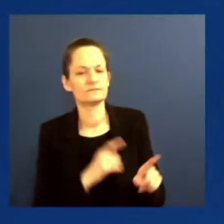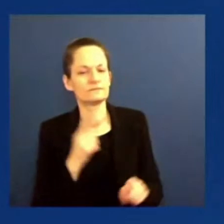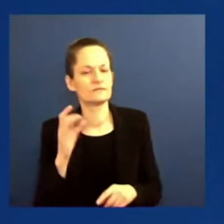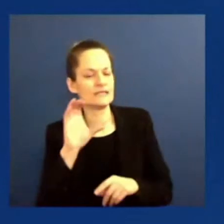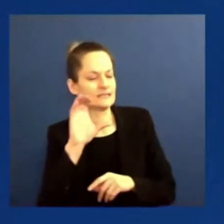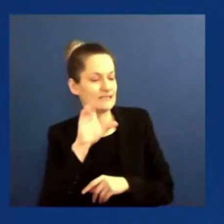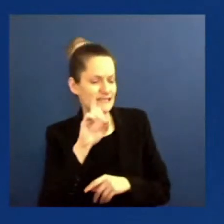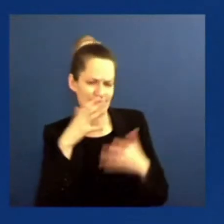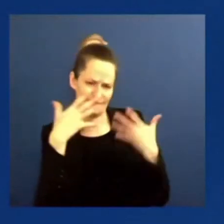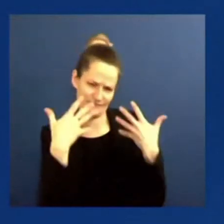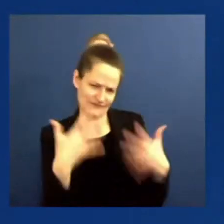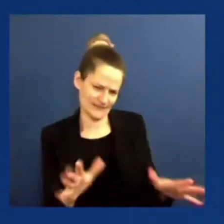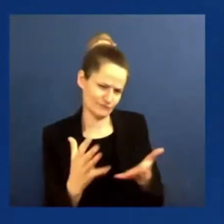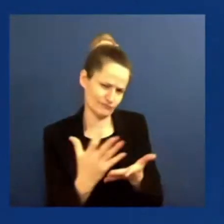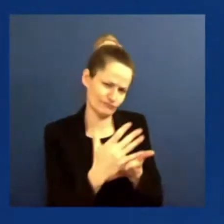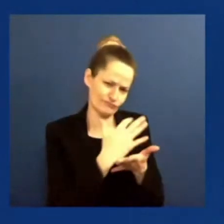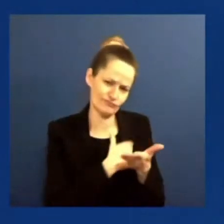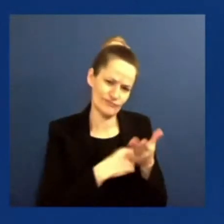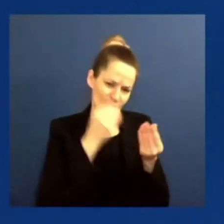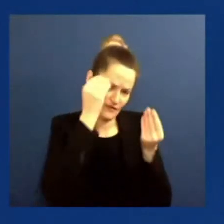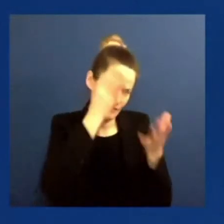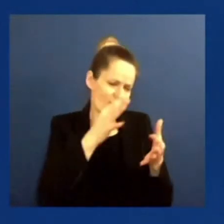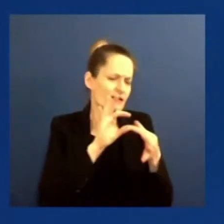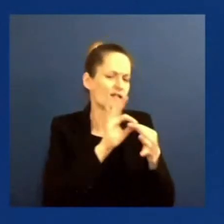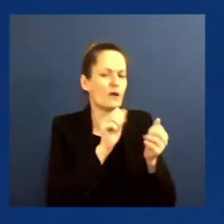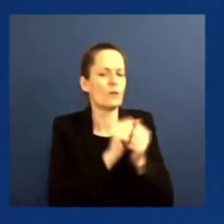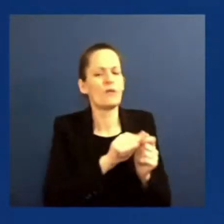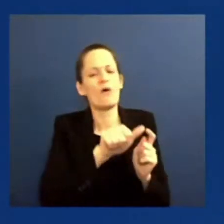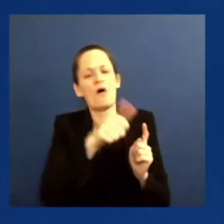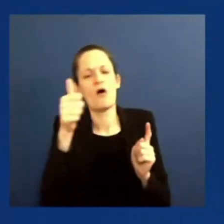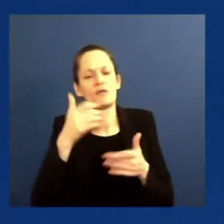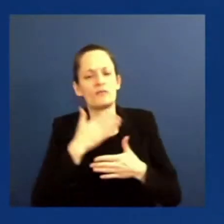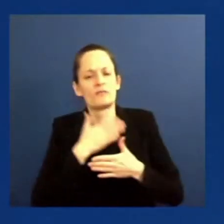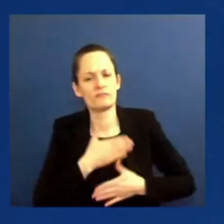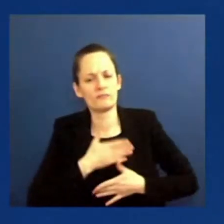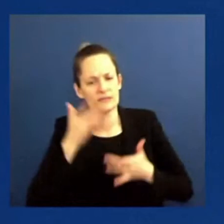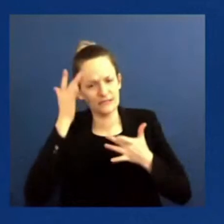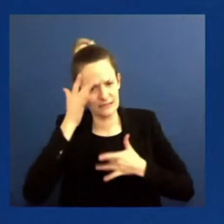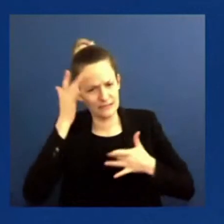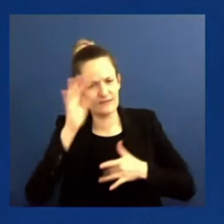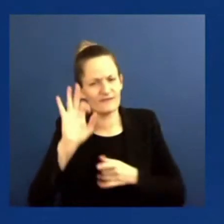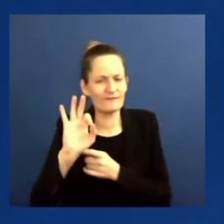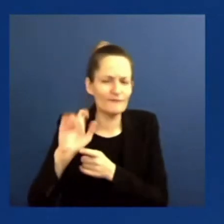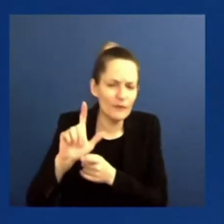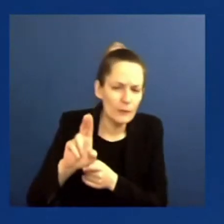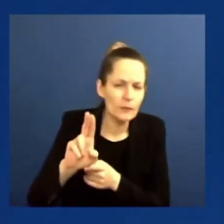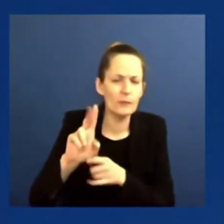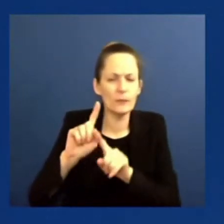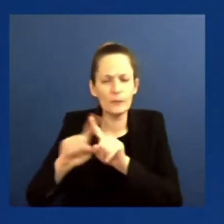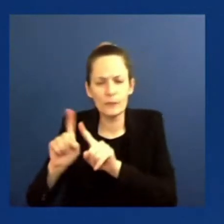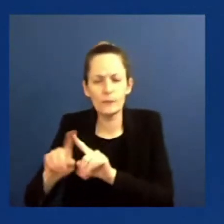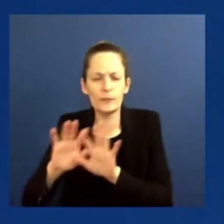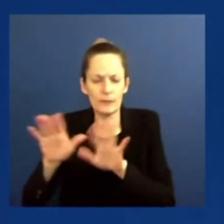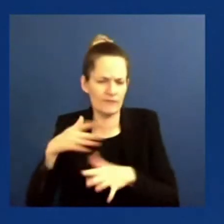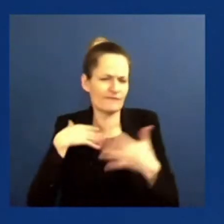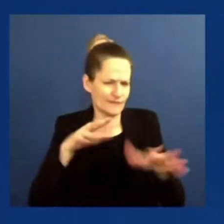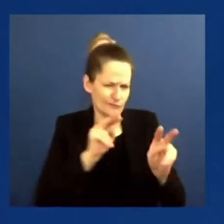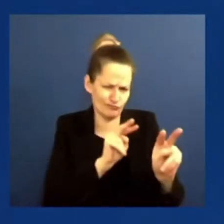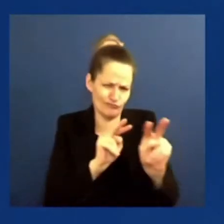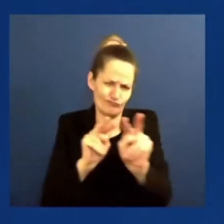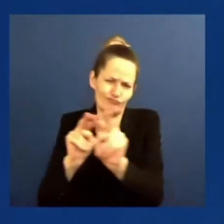RSV, and other respiratory illnesses. We have for years now, and we are obviously collecting data on